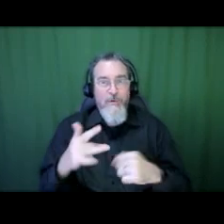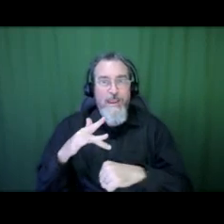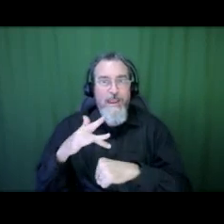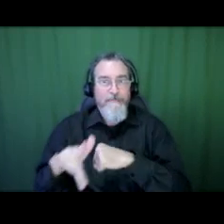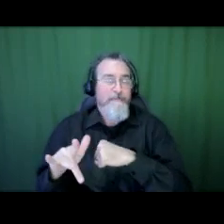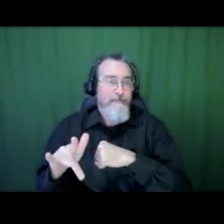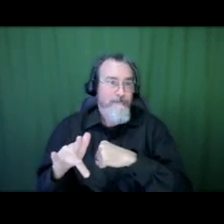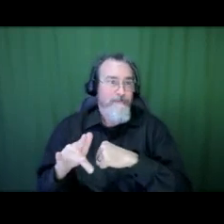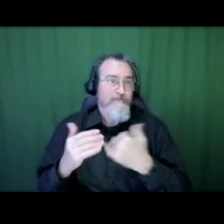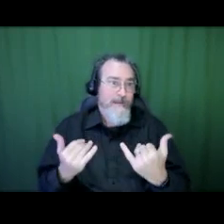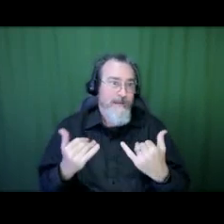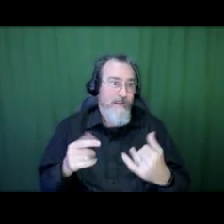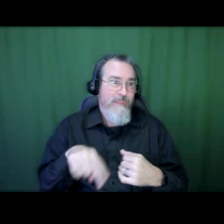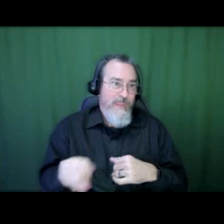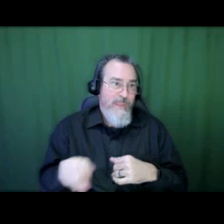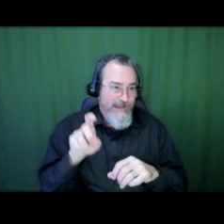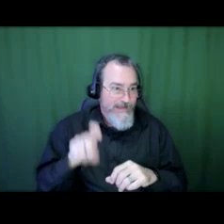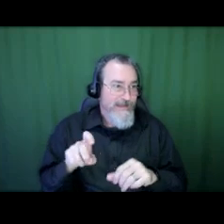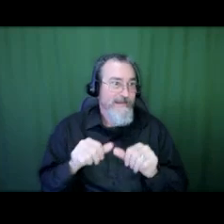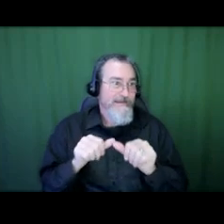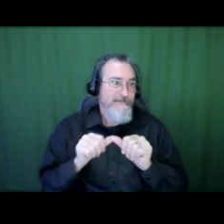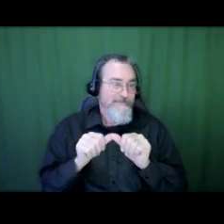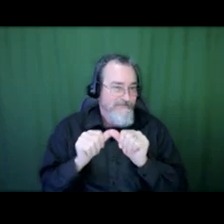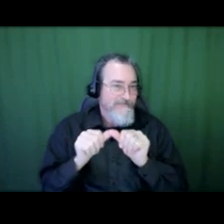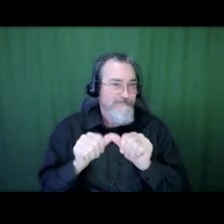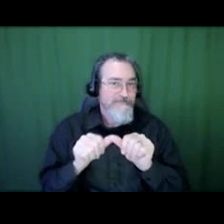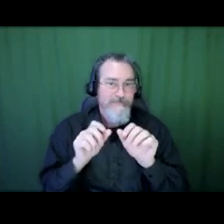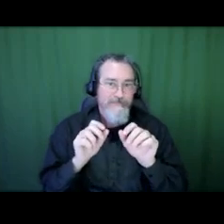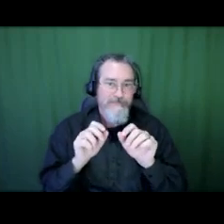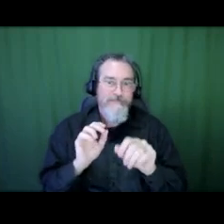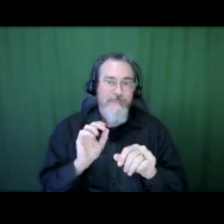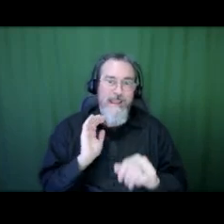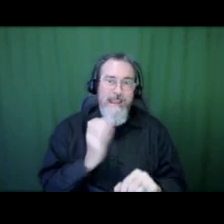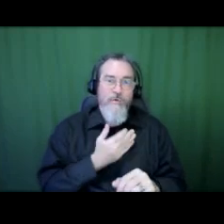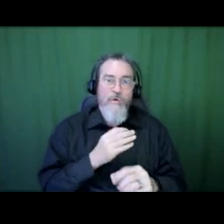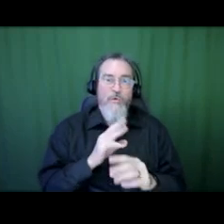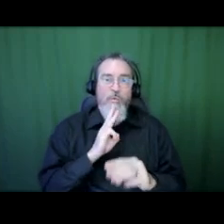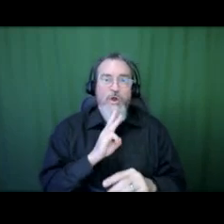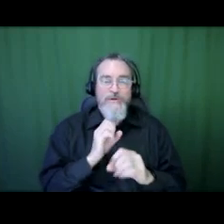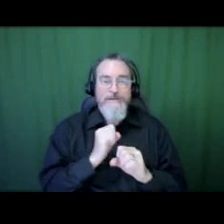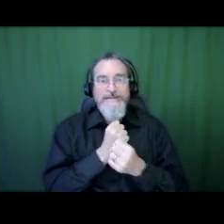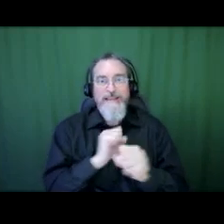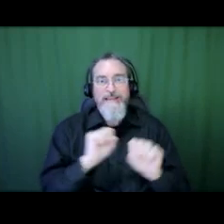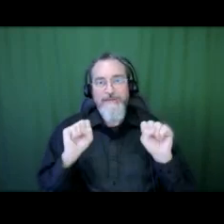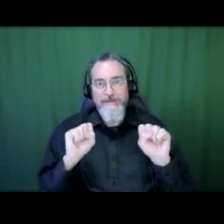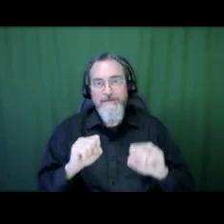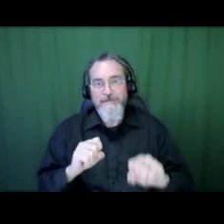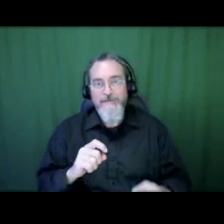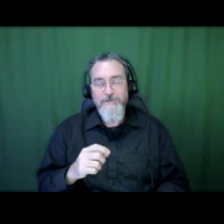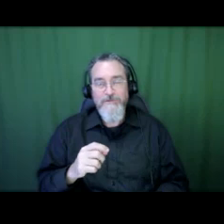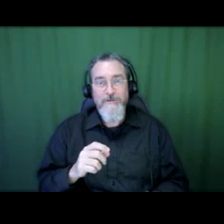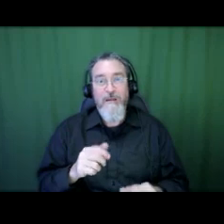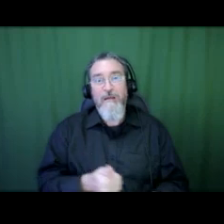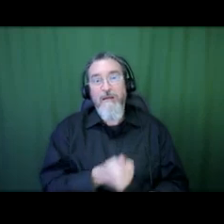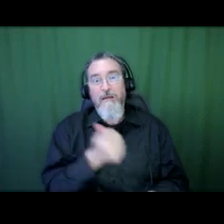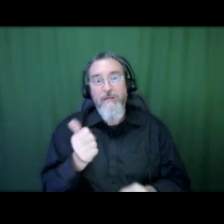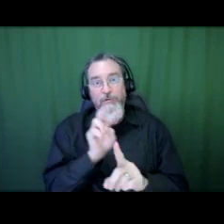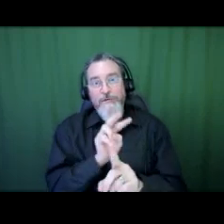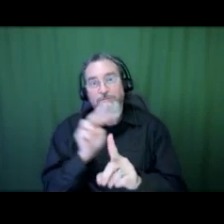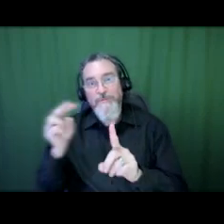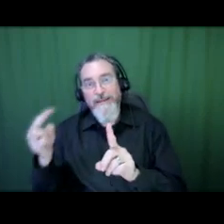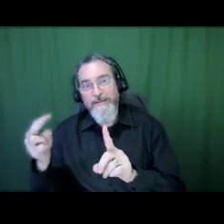being able to preserve and maintain our water safety. And we're looking at it from a different perspective of not just